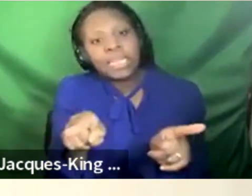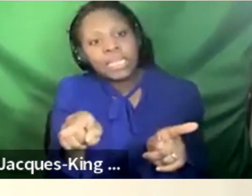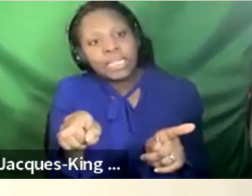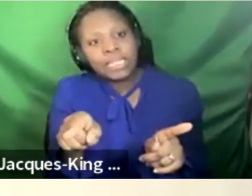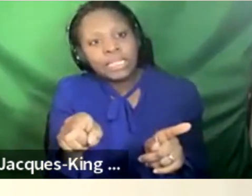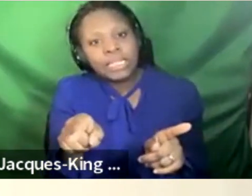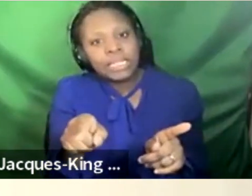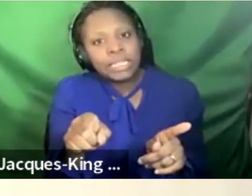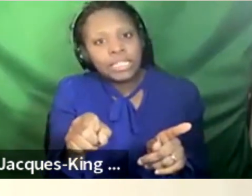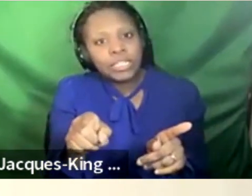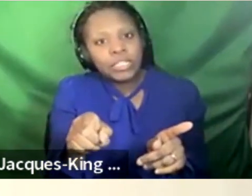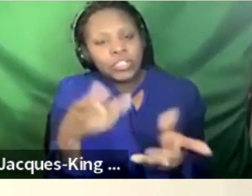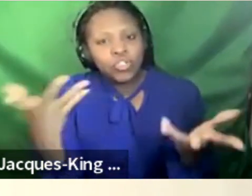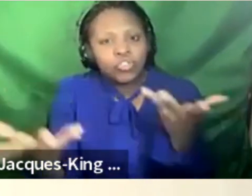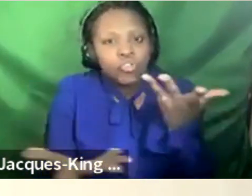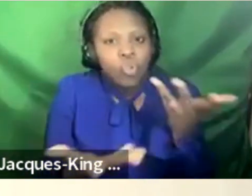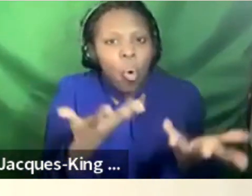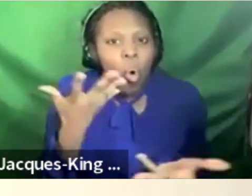supernatural and